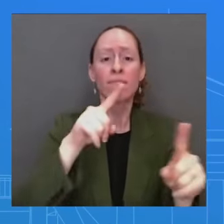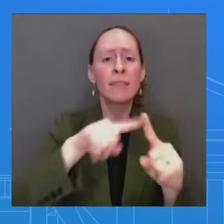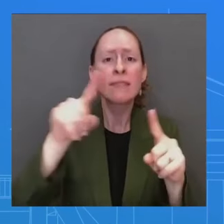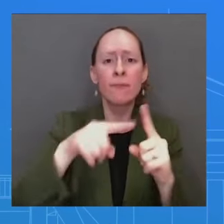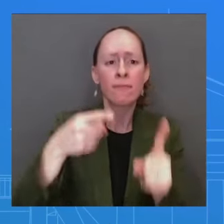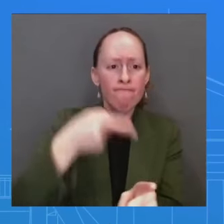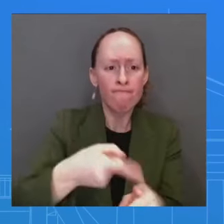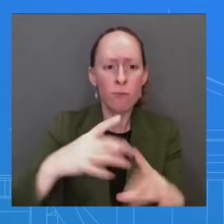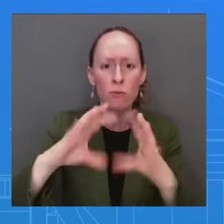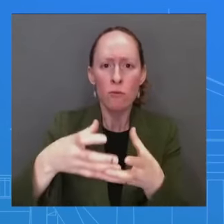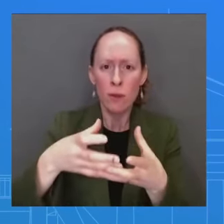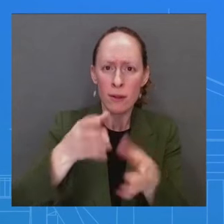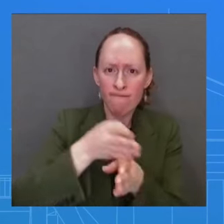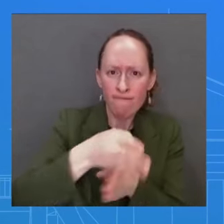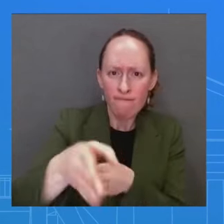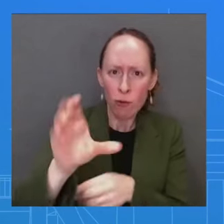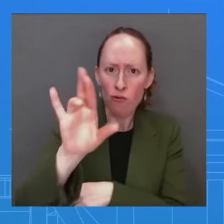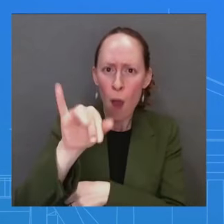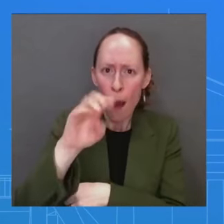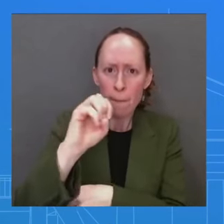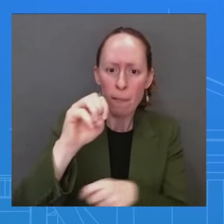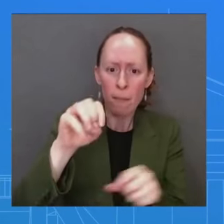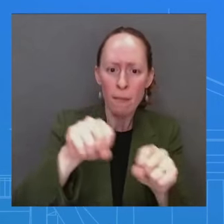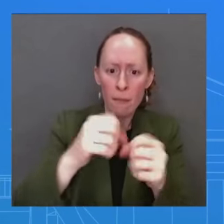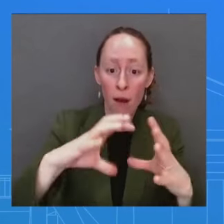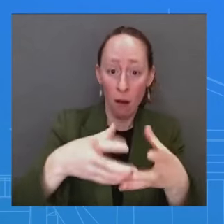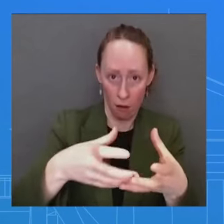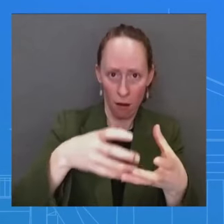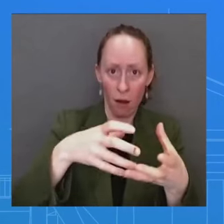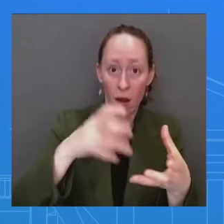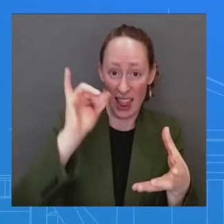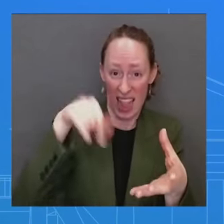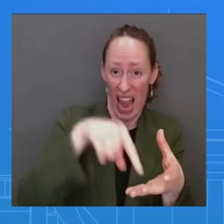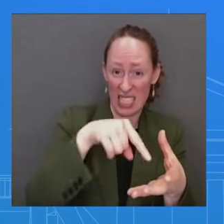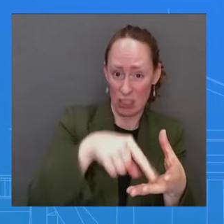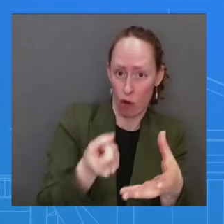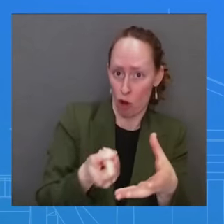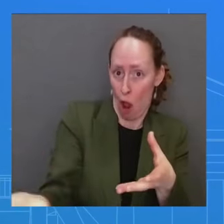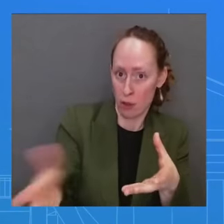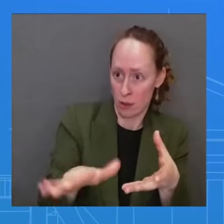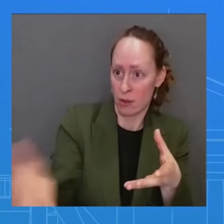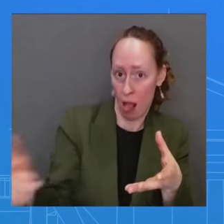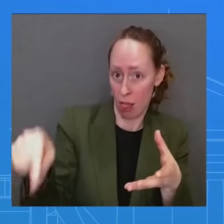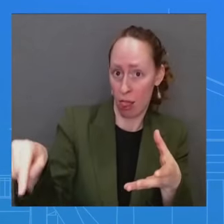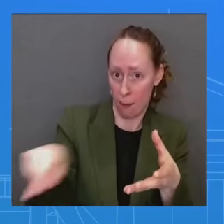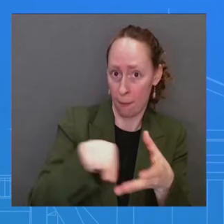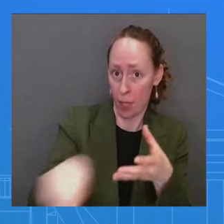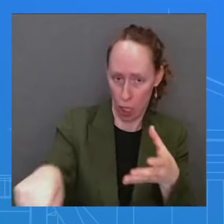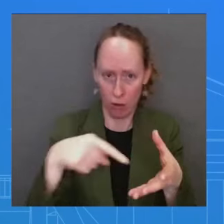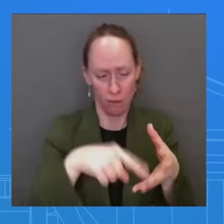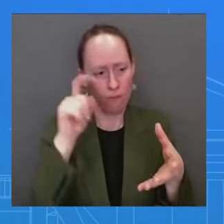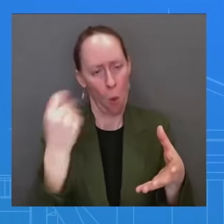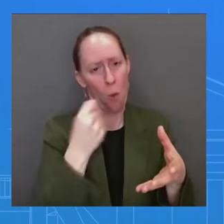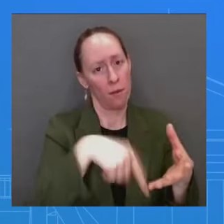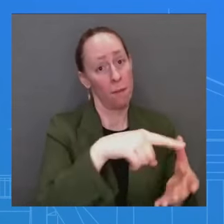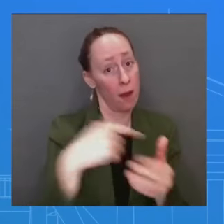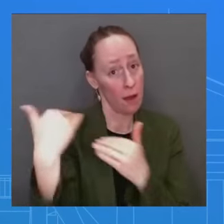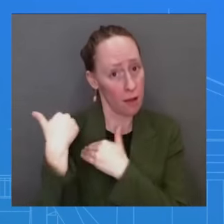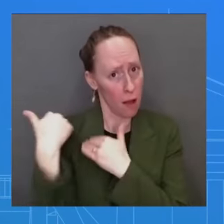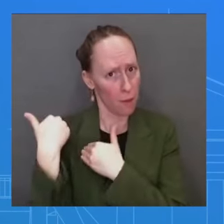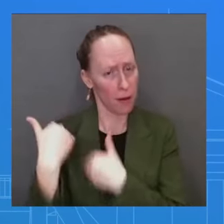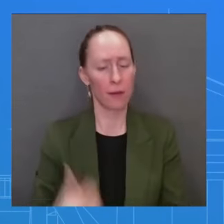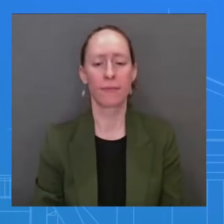are thoroughly accountable to the communities they serve. This guide builds on the actions this administration has already taken